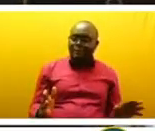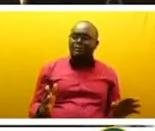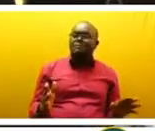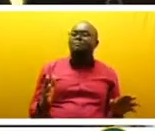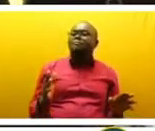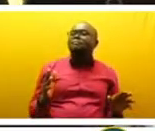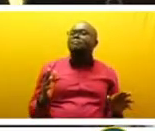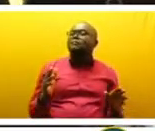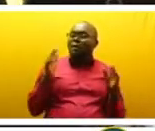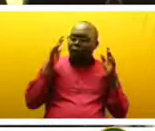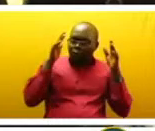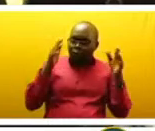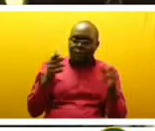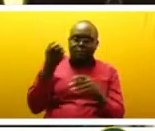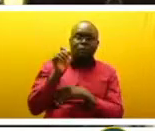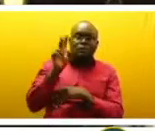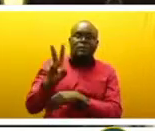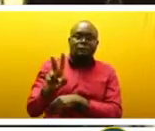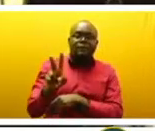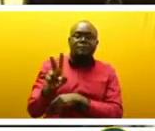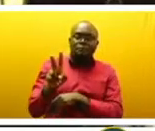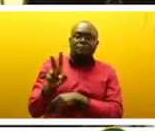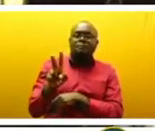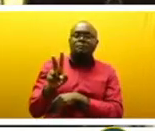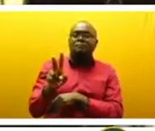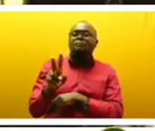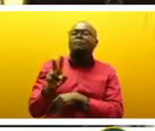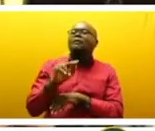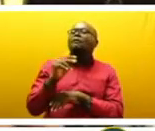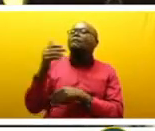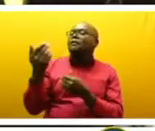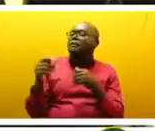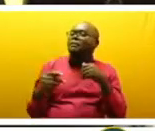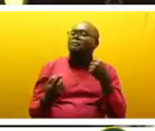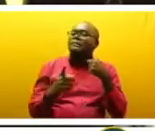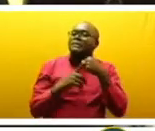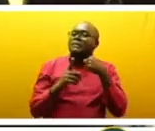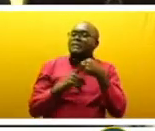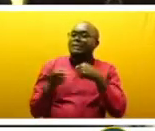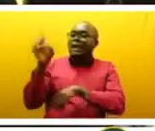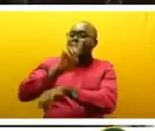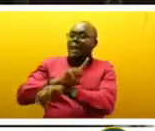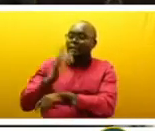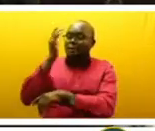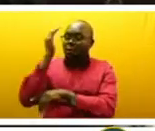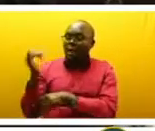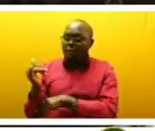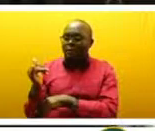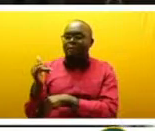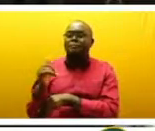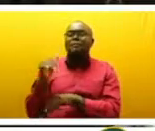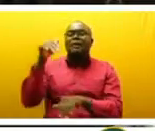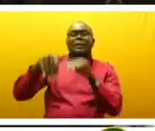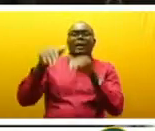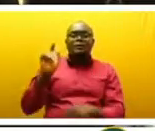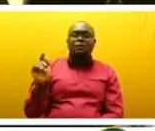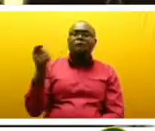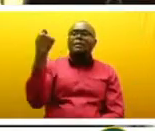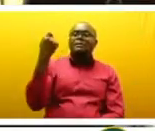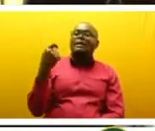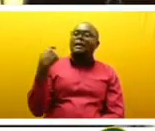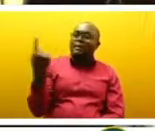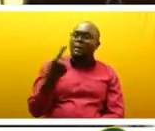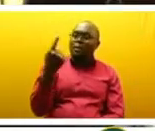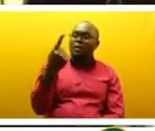glued to the television sets for almost 6 days is because the election of president is the only